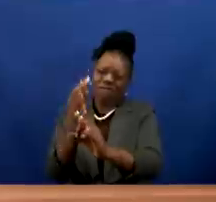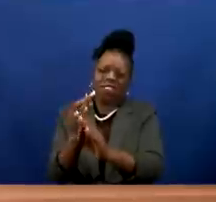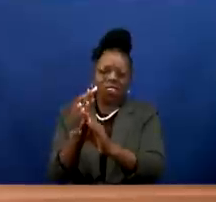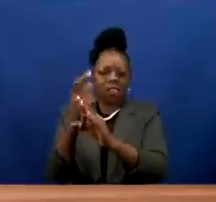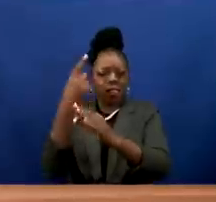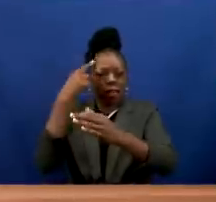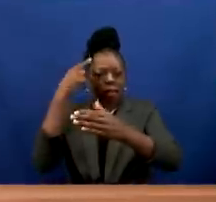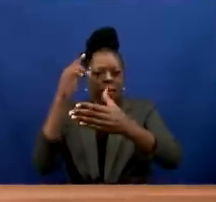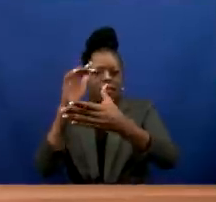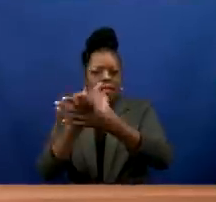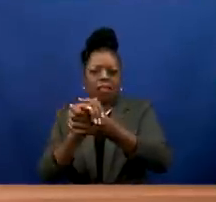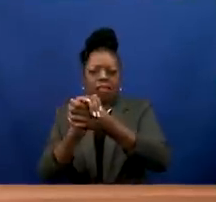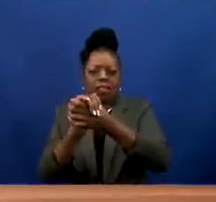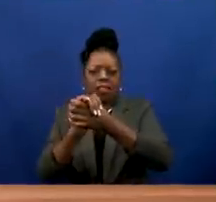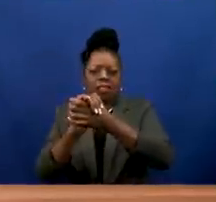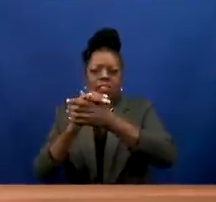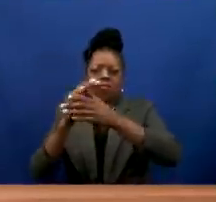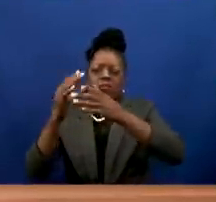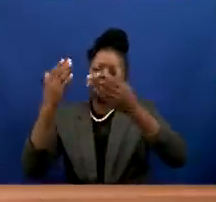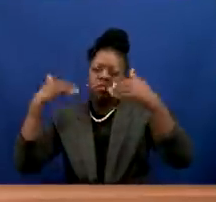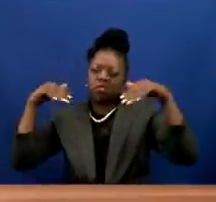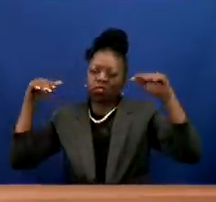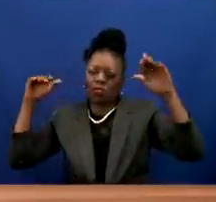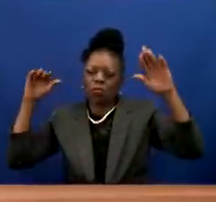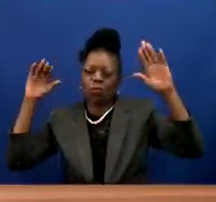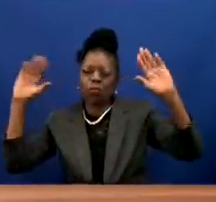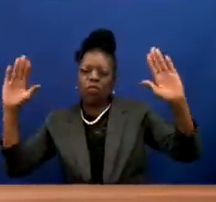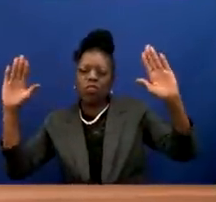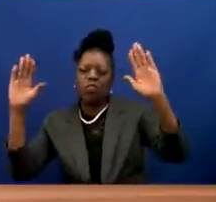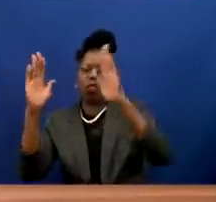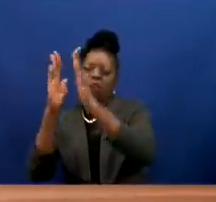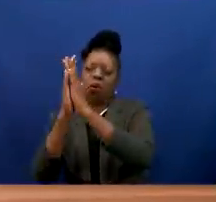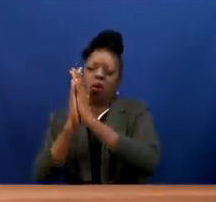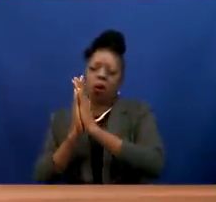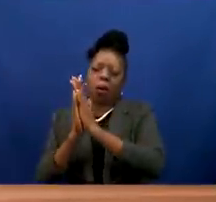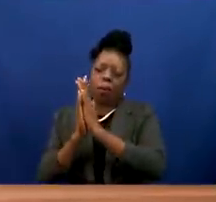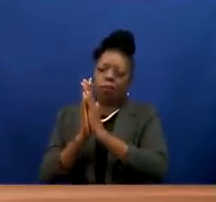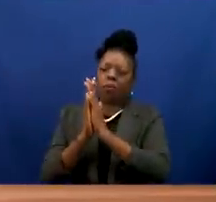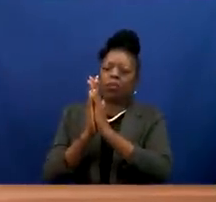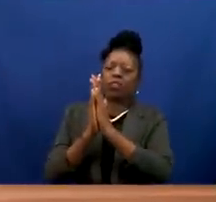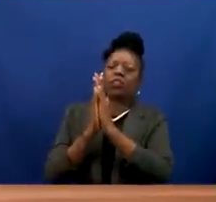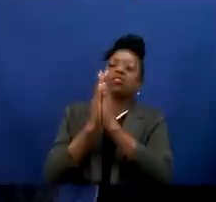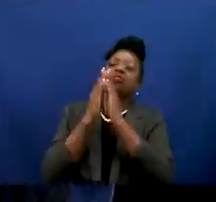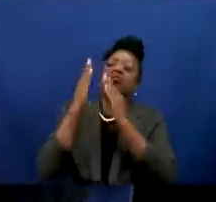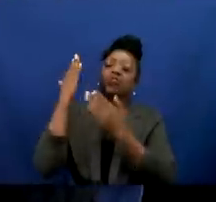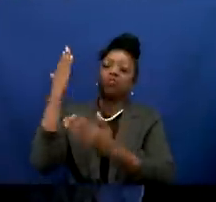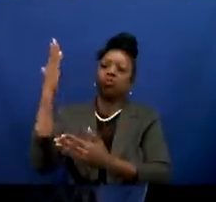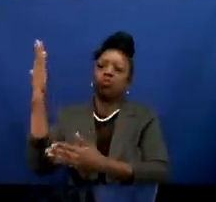cast our cares on you, we'll find out that you care for us.